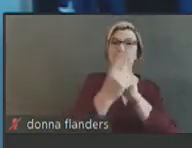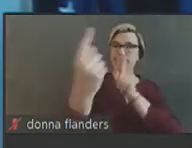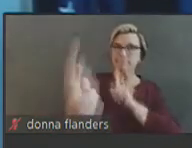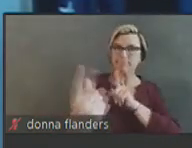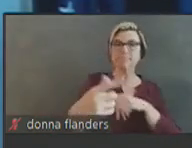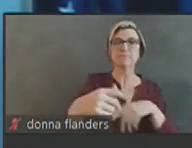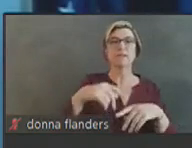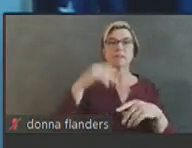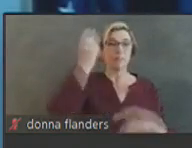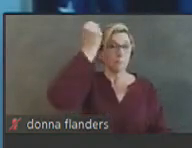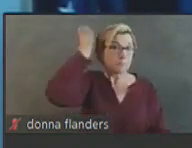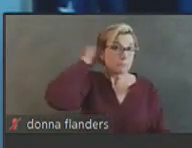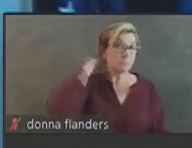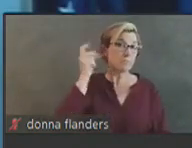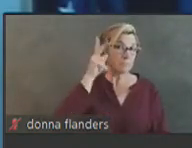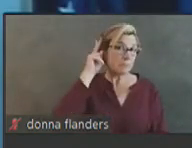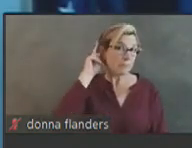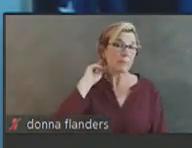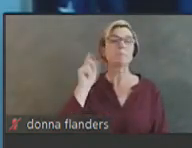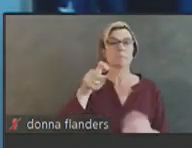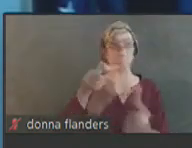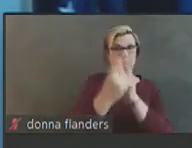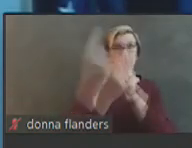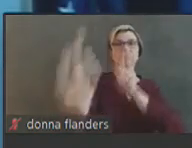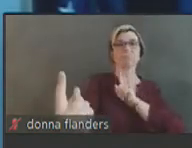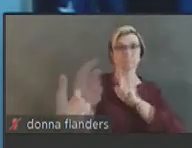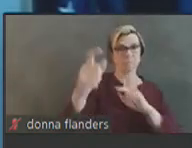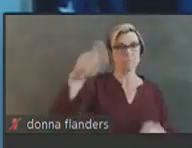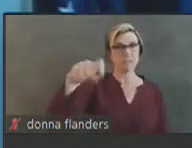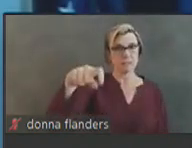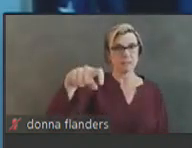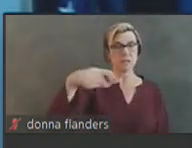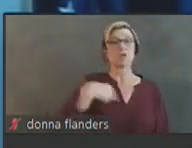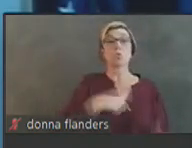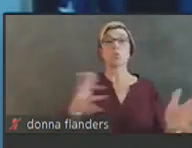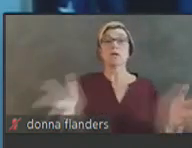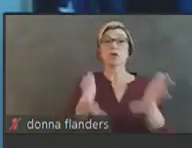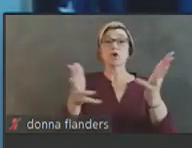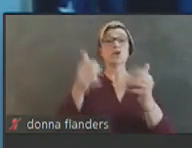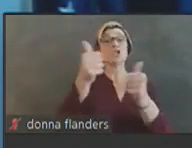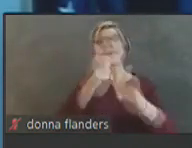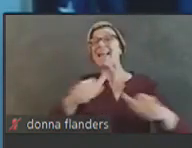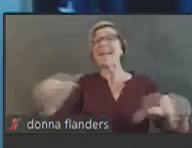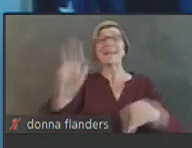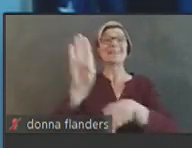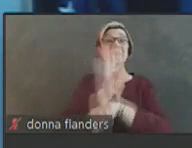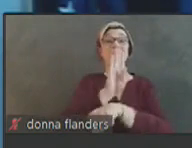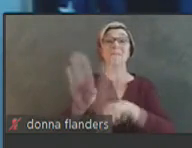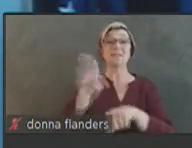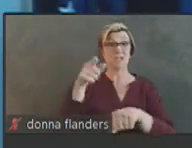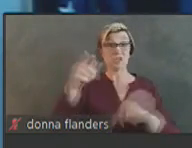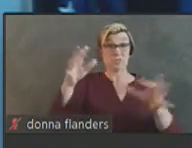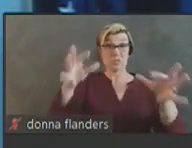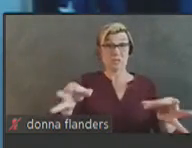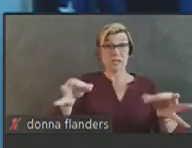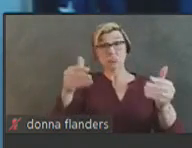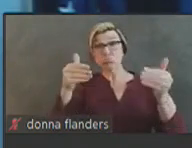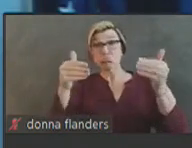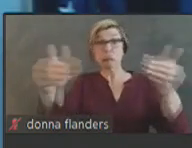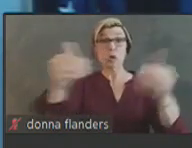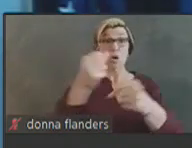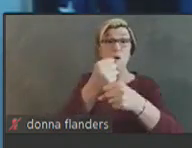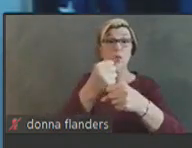So please, we encourage our facilities and businesses that are determining or deciding to